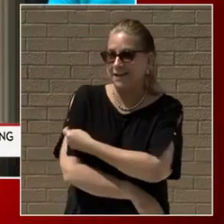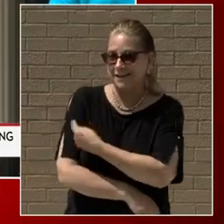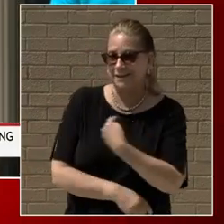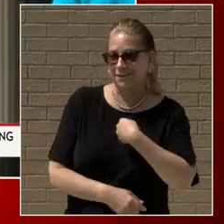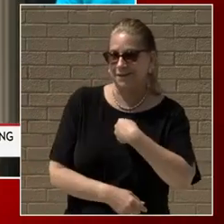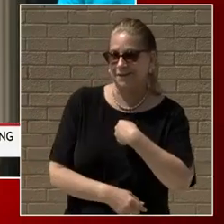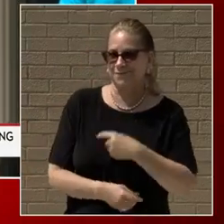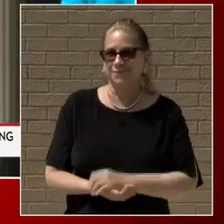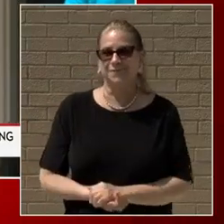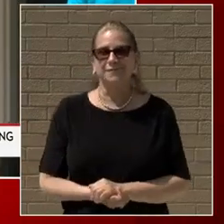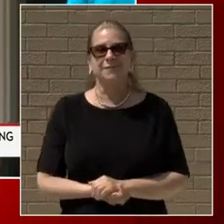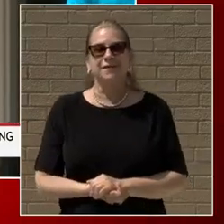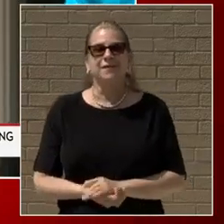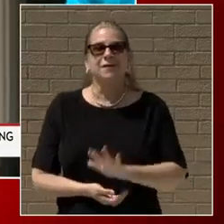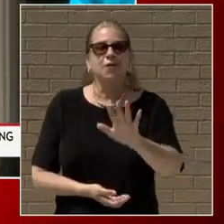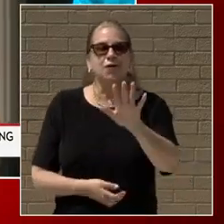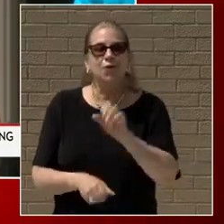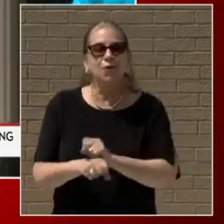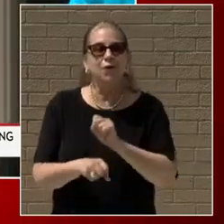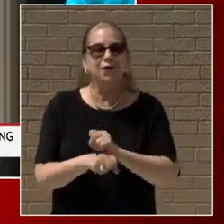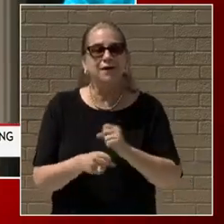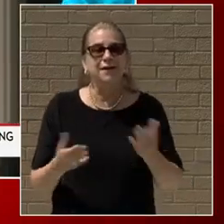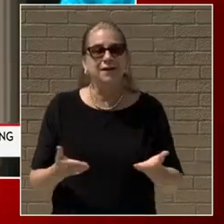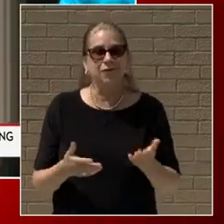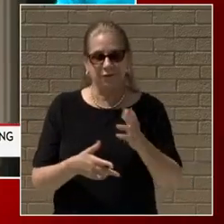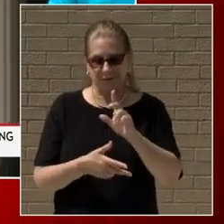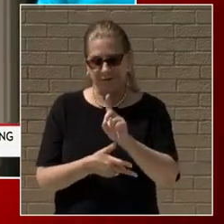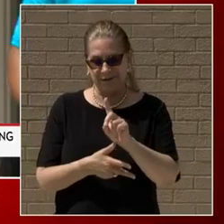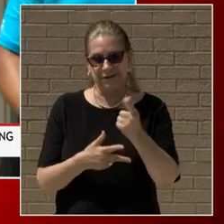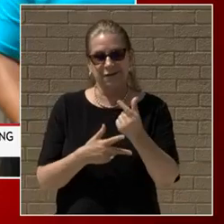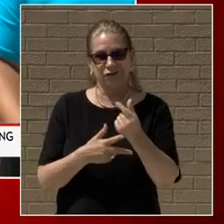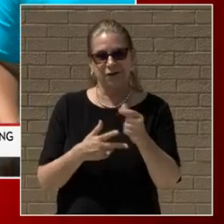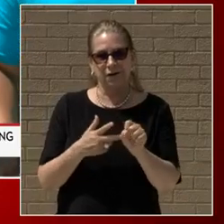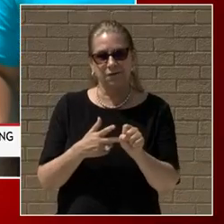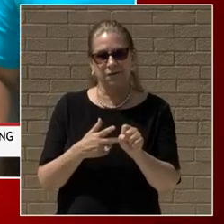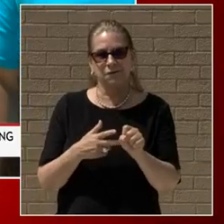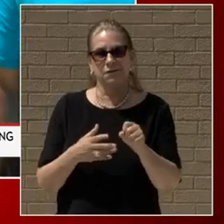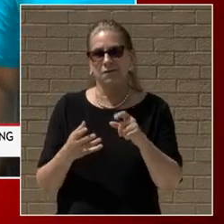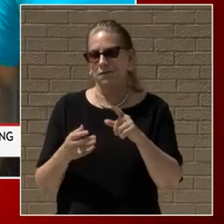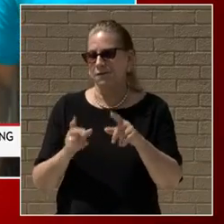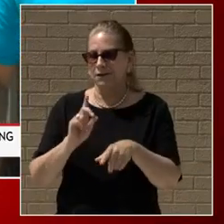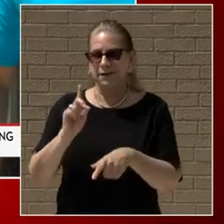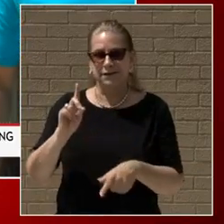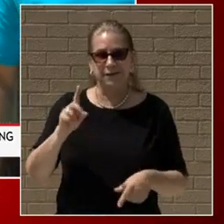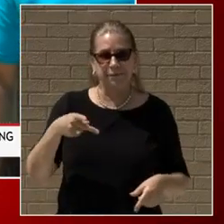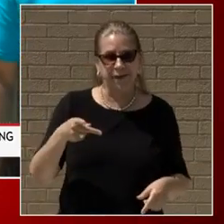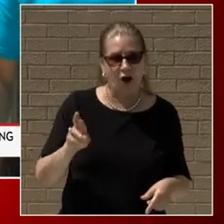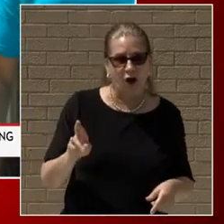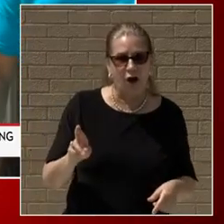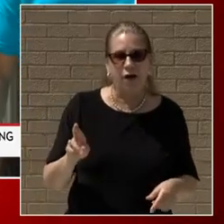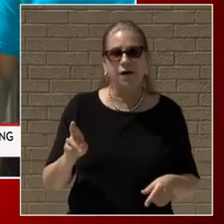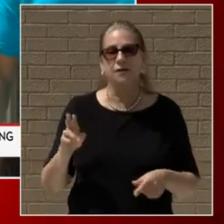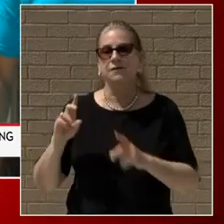your work here, DGS and DPR, has delivered